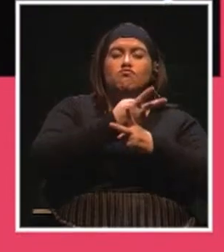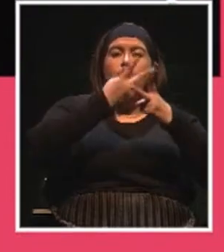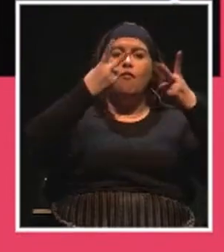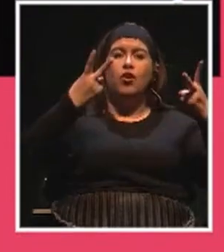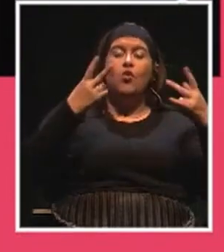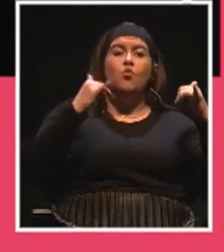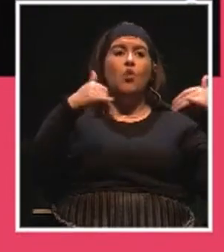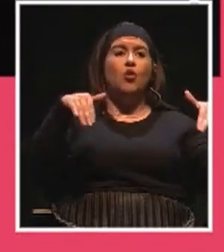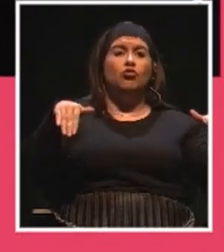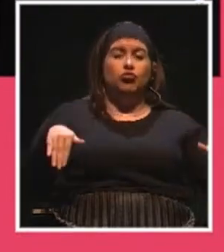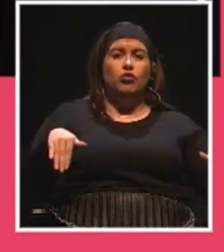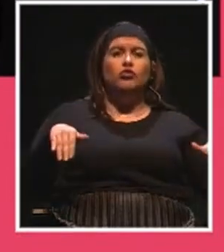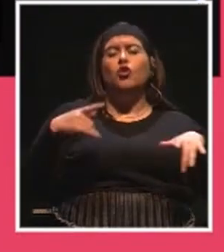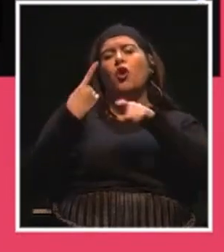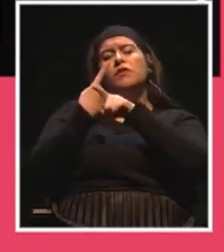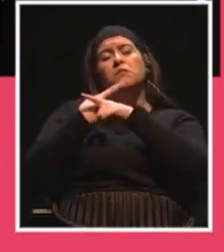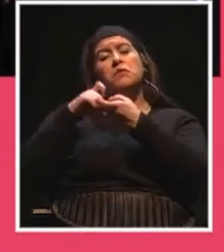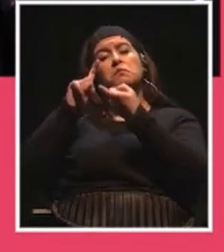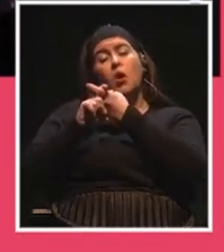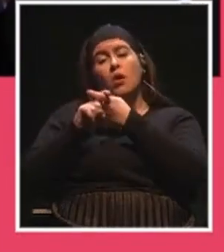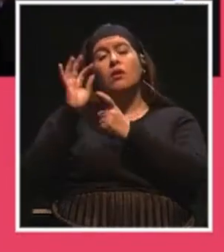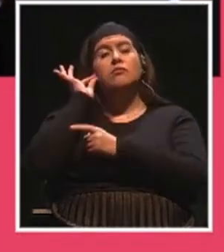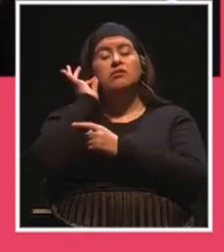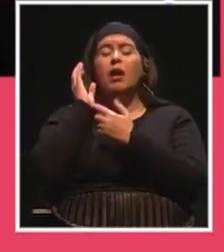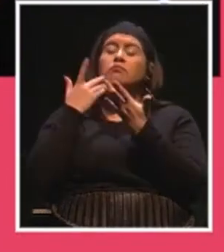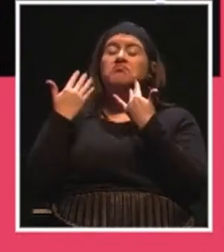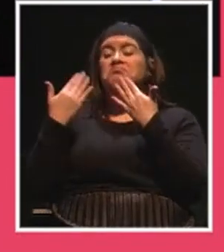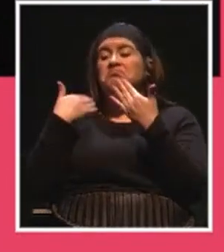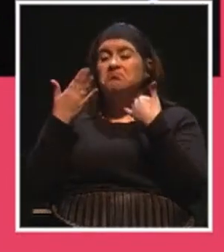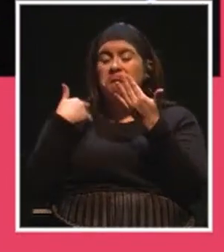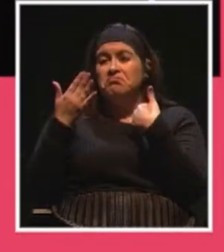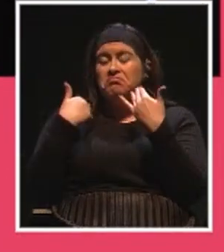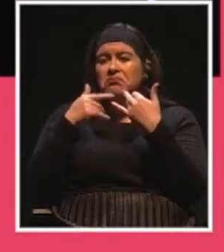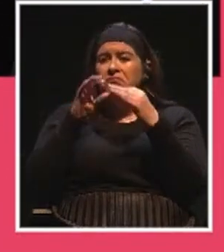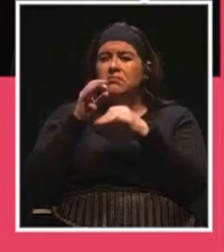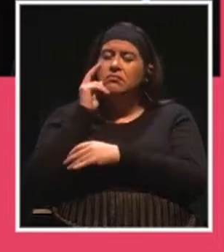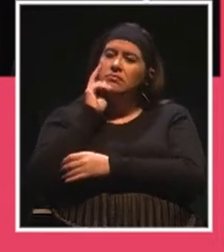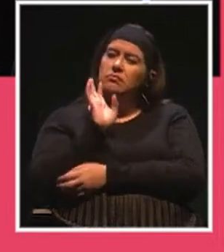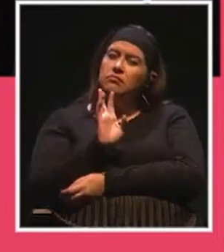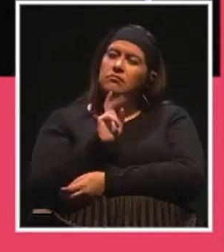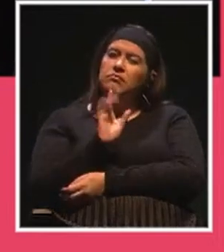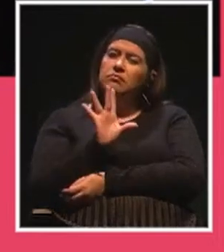and we were walking the dog in the park in Brooklyn, where we lived at that time, and my phone rings, and